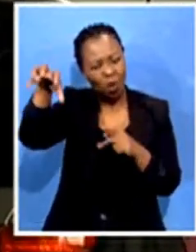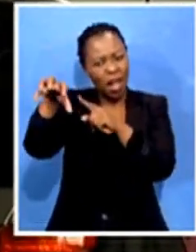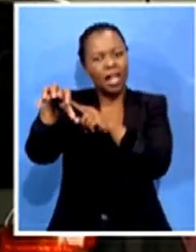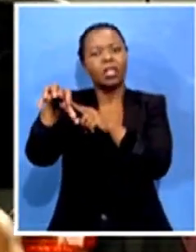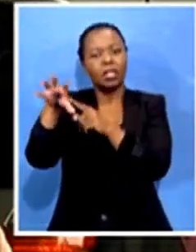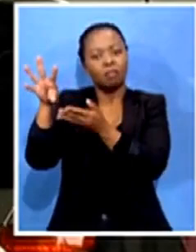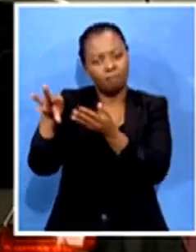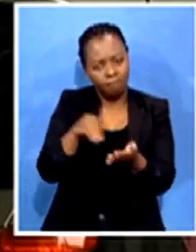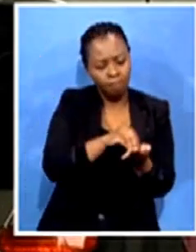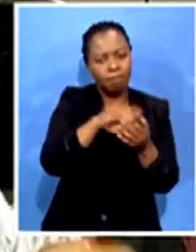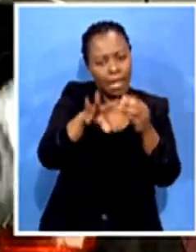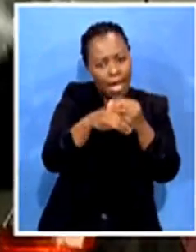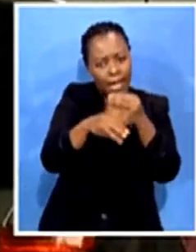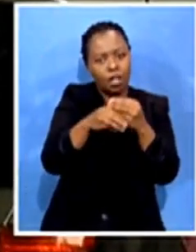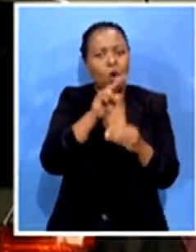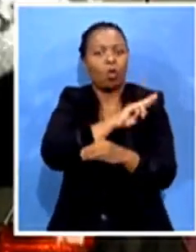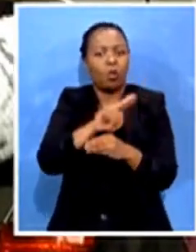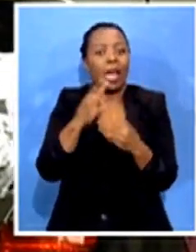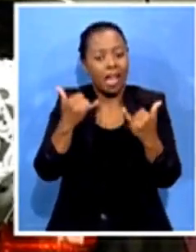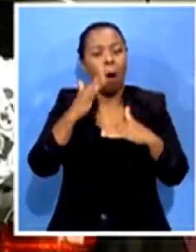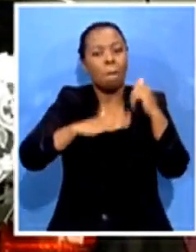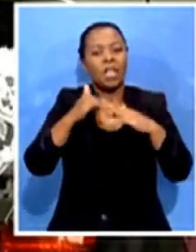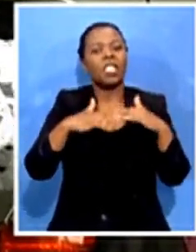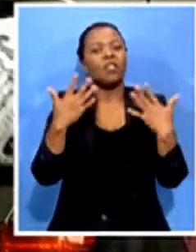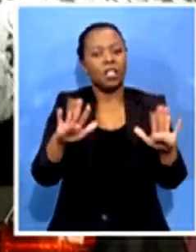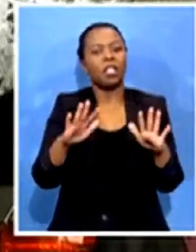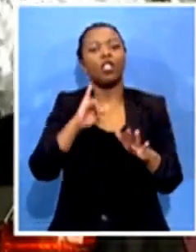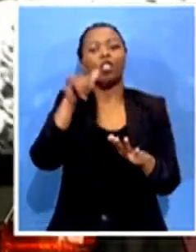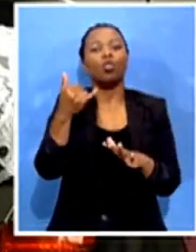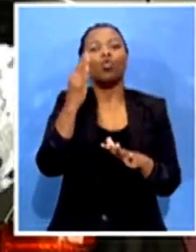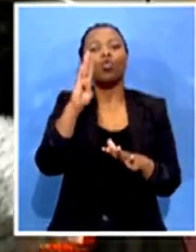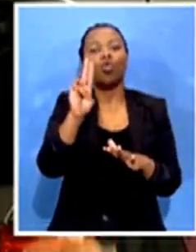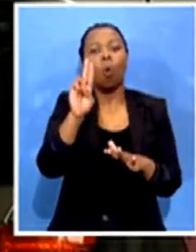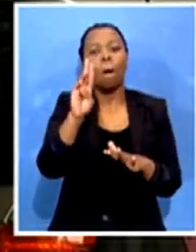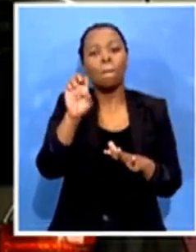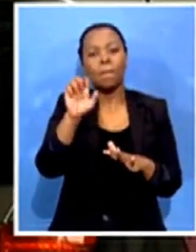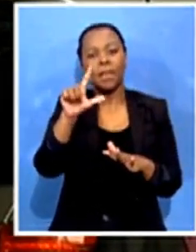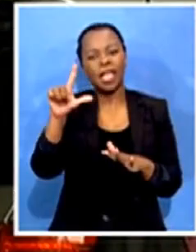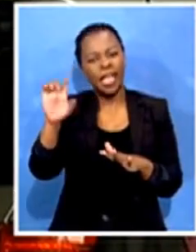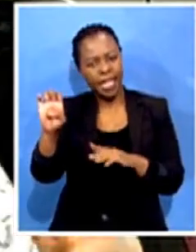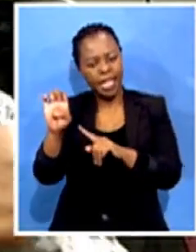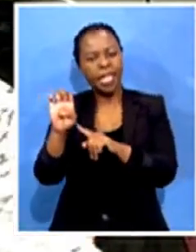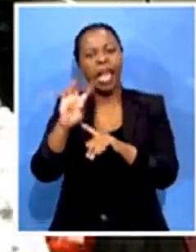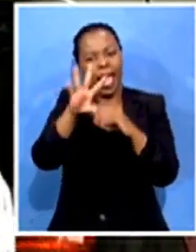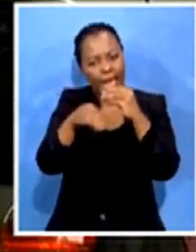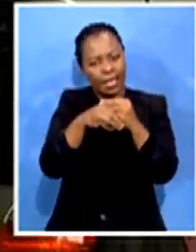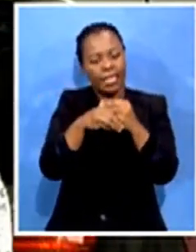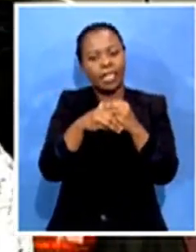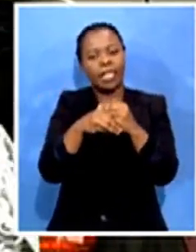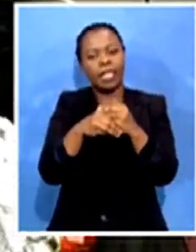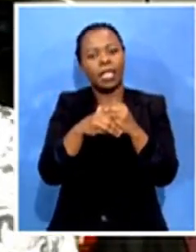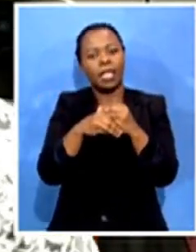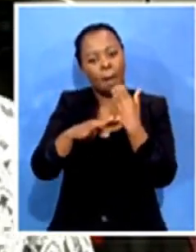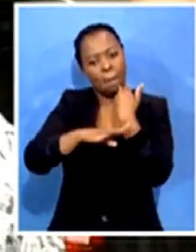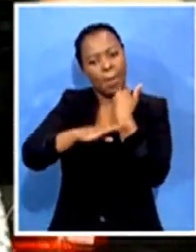300 beds there. Jubilee works with George Mukari. There are additional beds at George Mukari. The problem